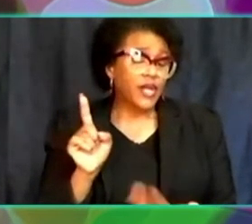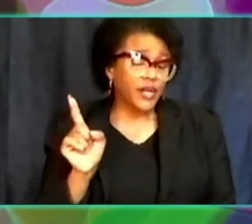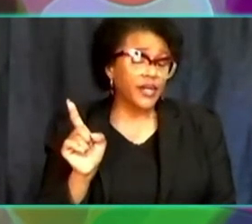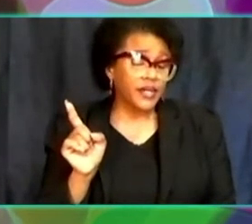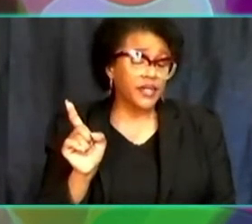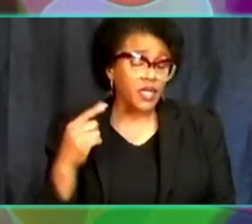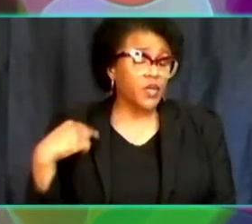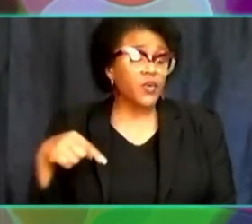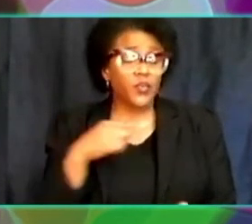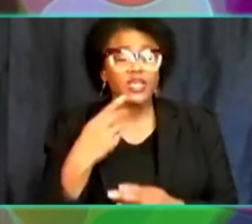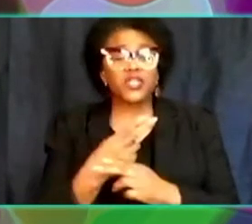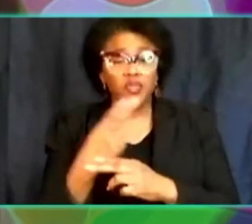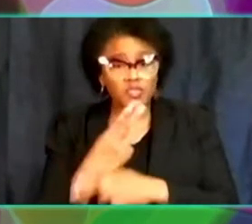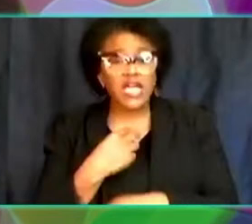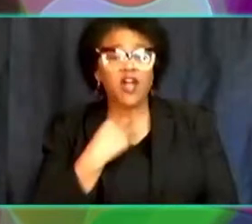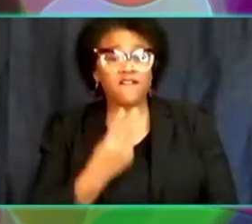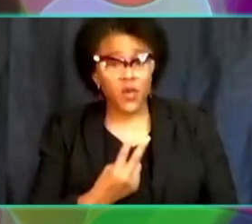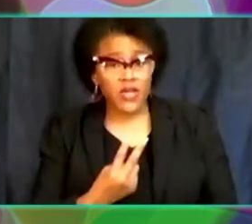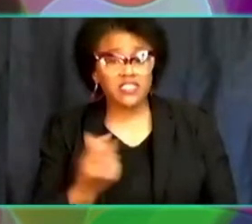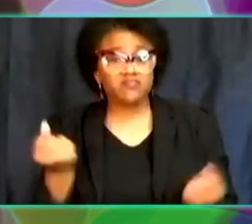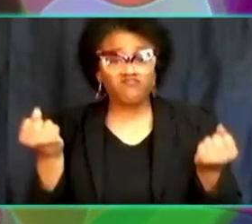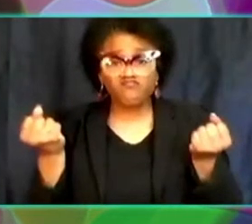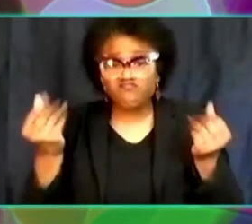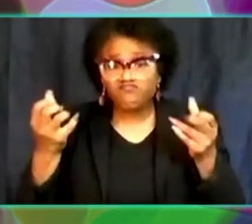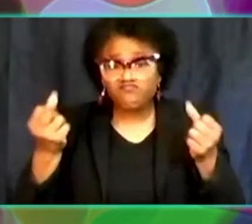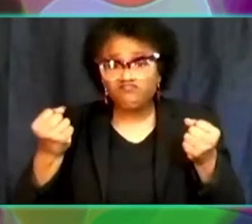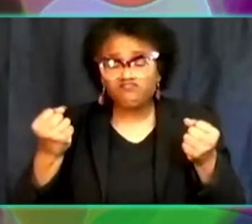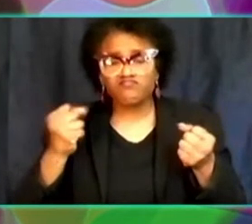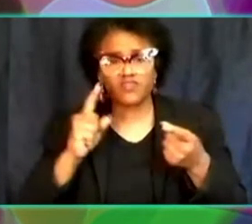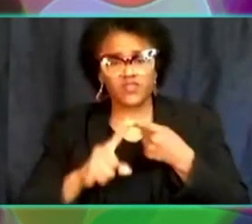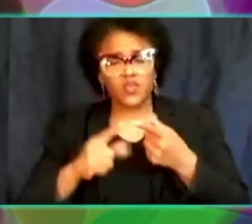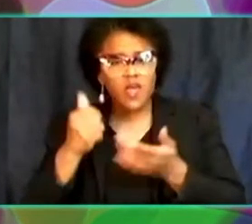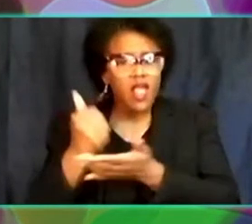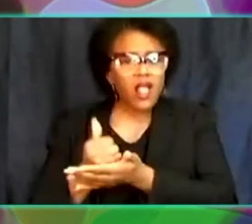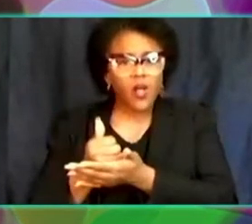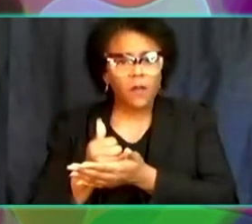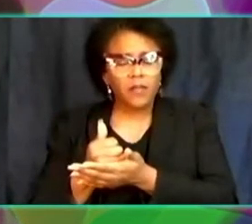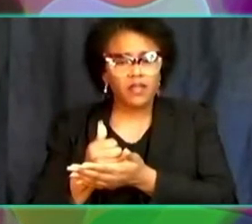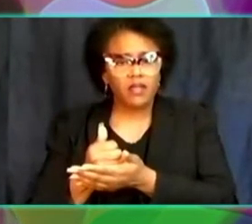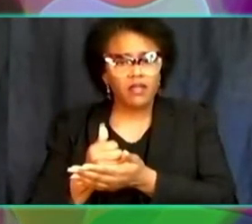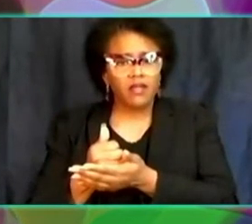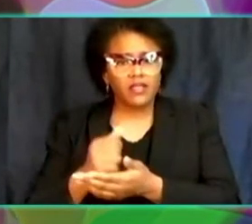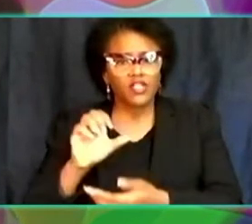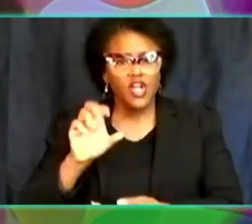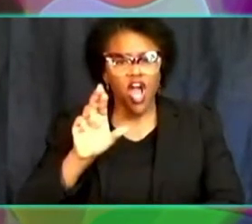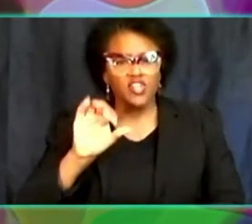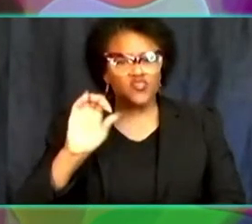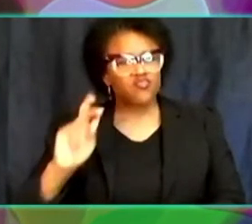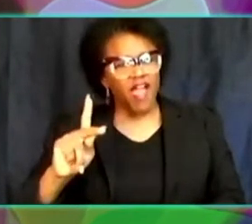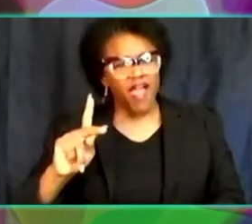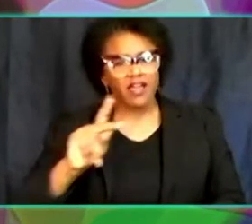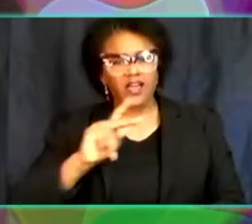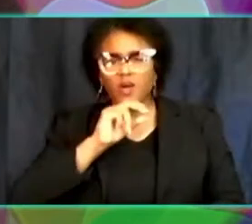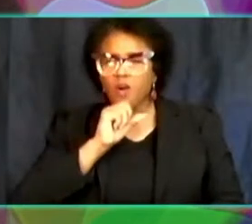we use our voices to help crack some of the old, you